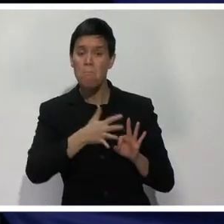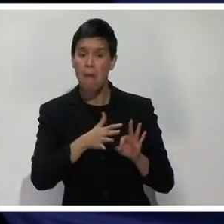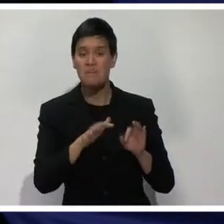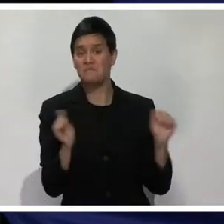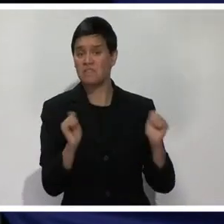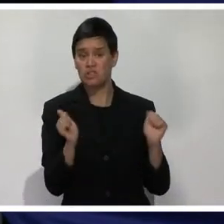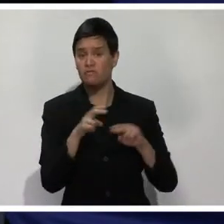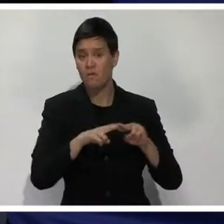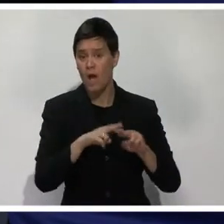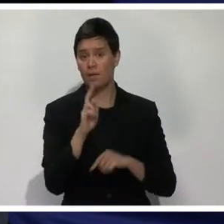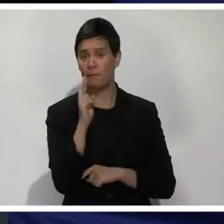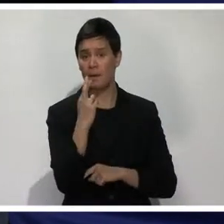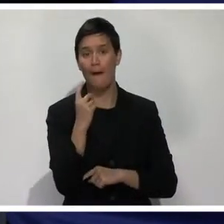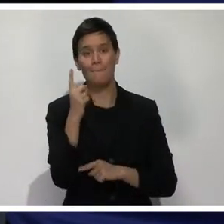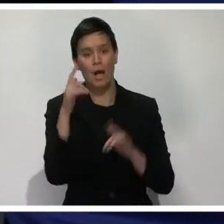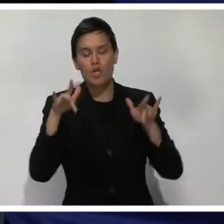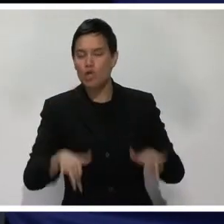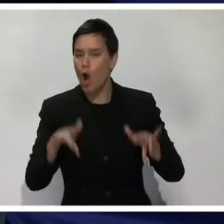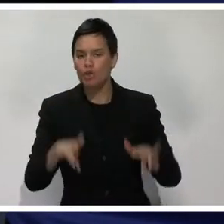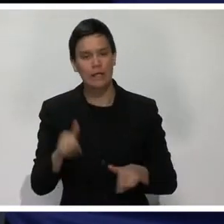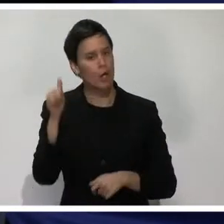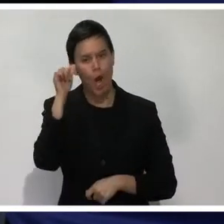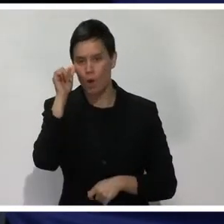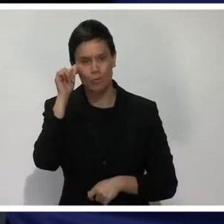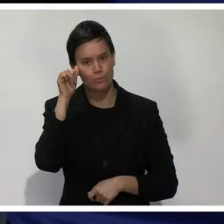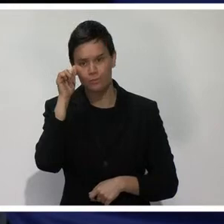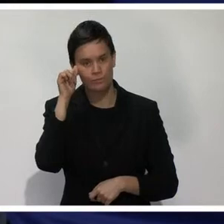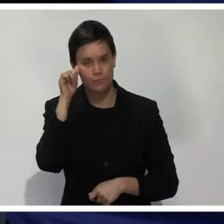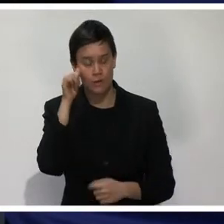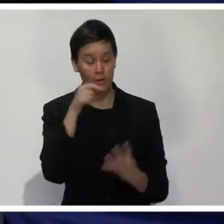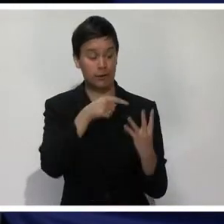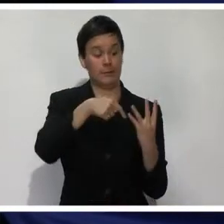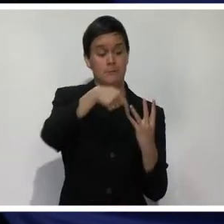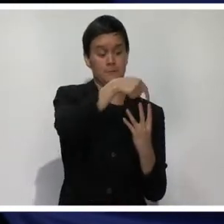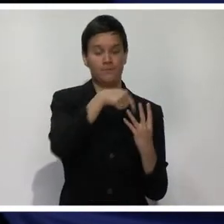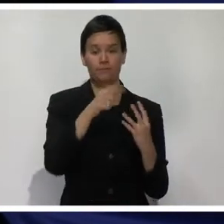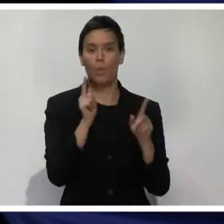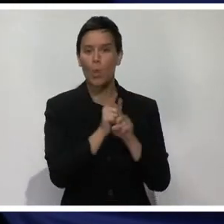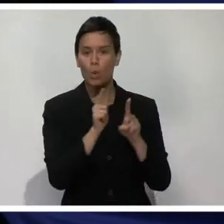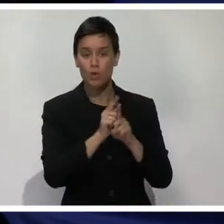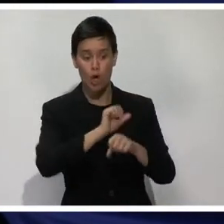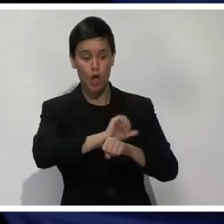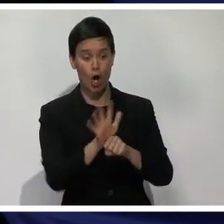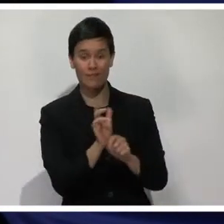information, as the Prime Minister's mentioned, around the source will be the genome testing, which is well